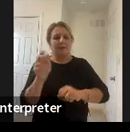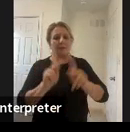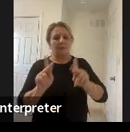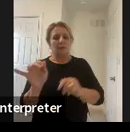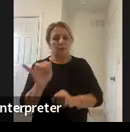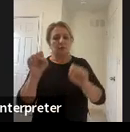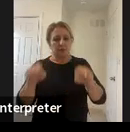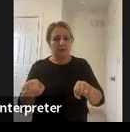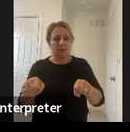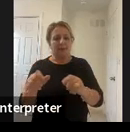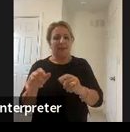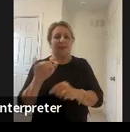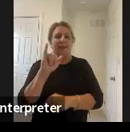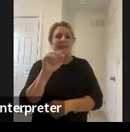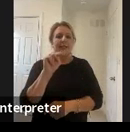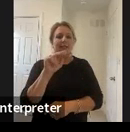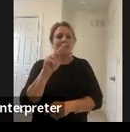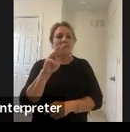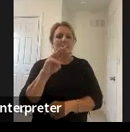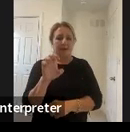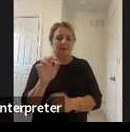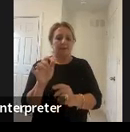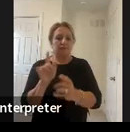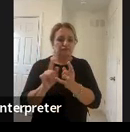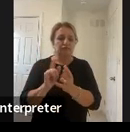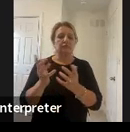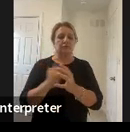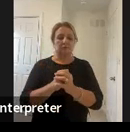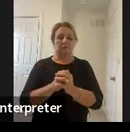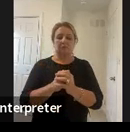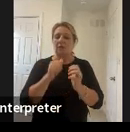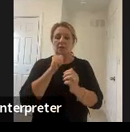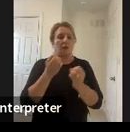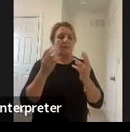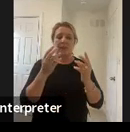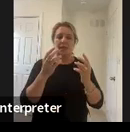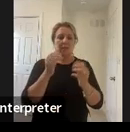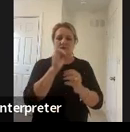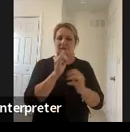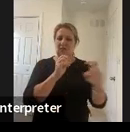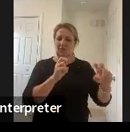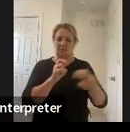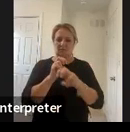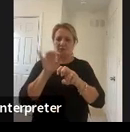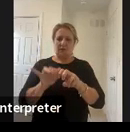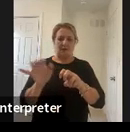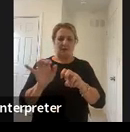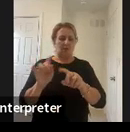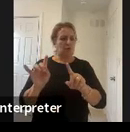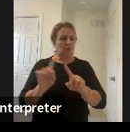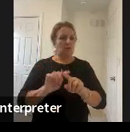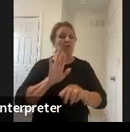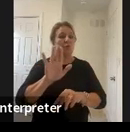well, but there has not been many infections that made that transfer. Your risk